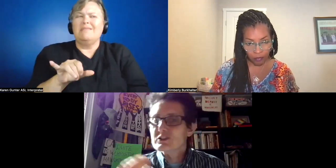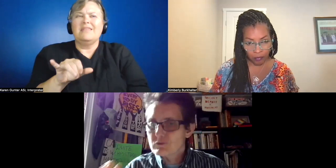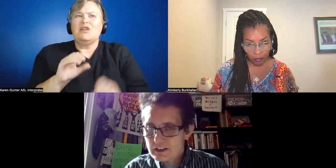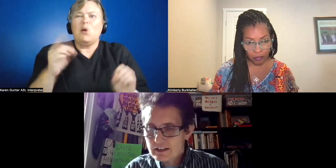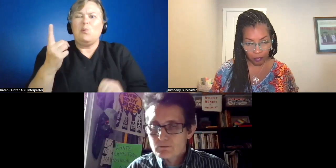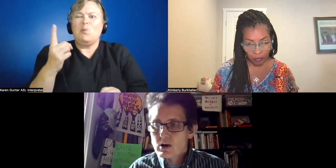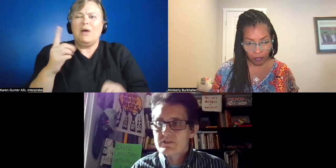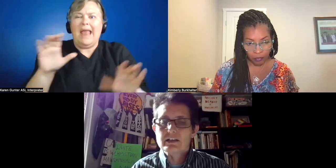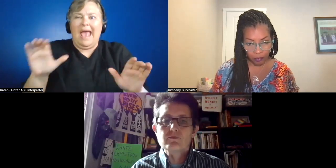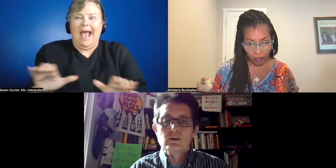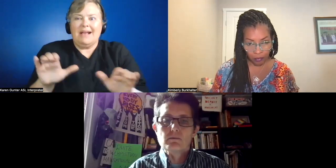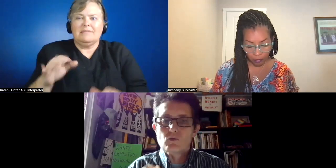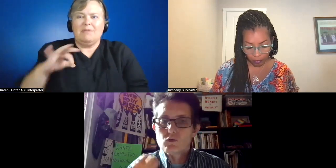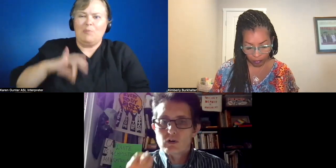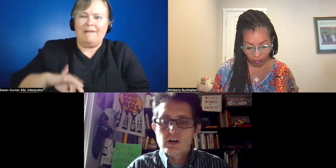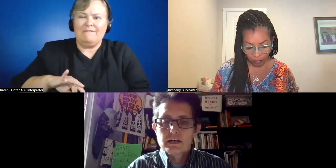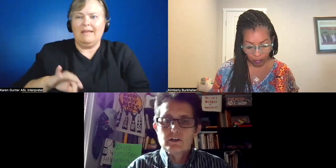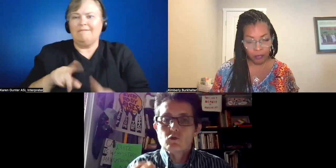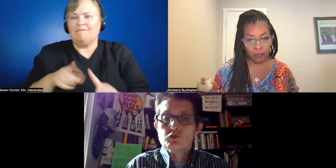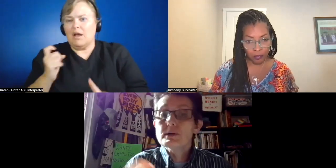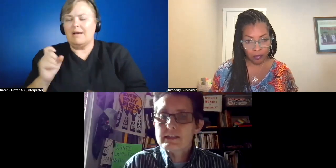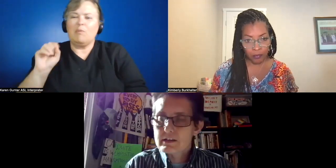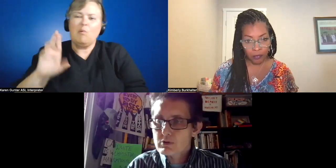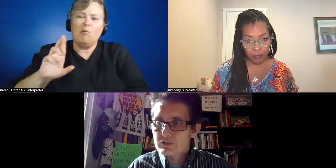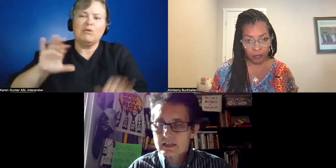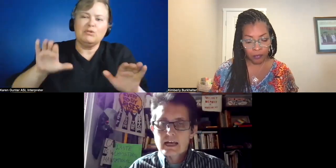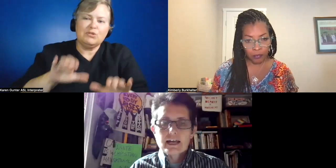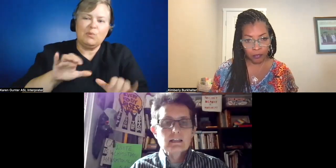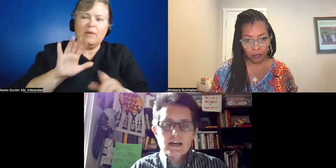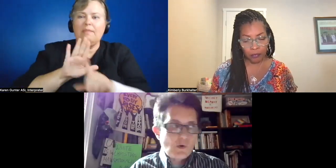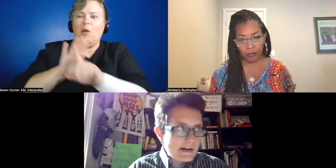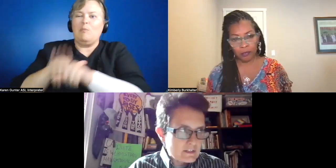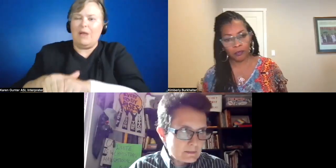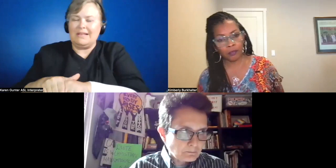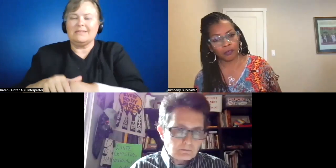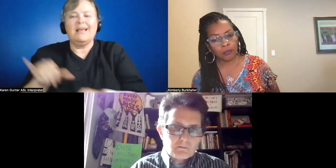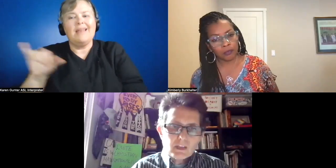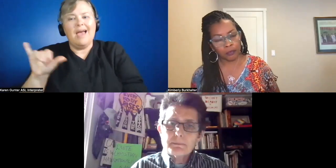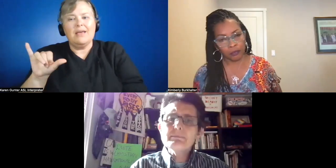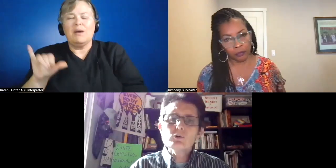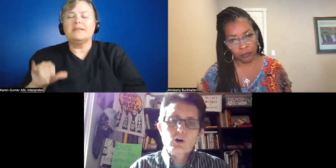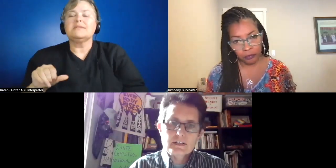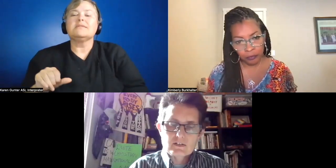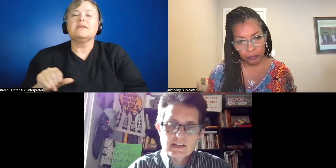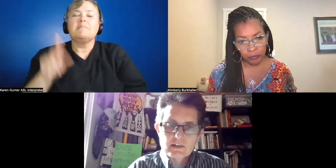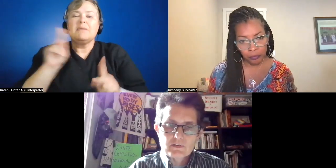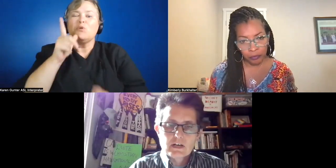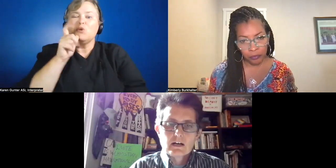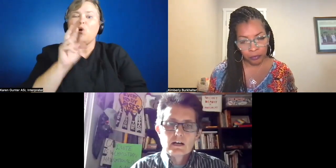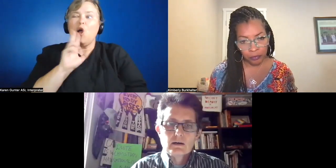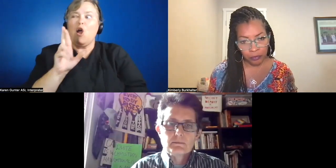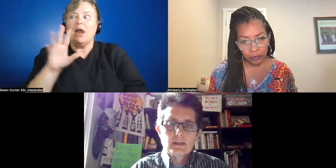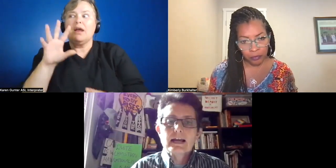is actively profiting from or, you know, doing the oppressing. And likewise, people who are